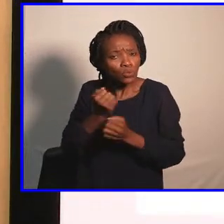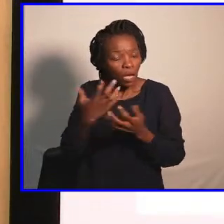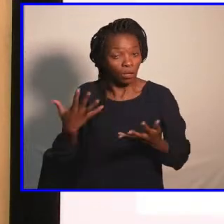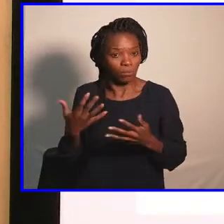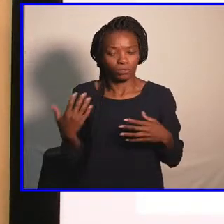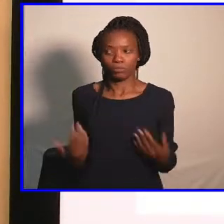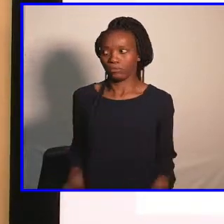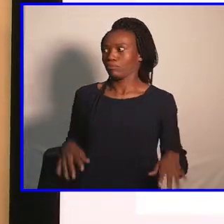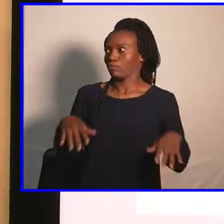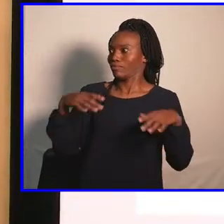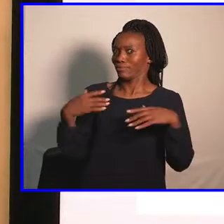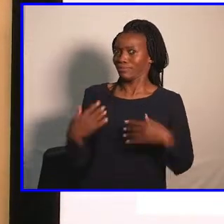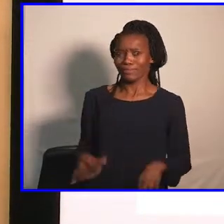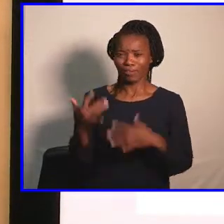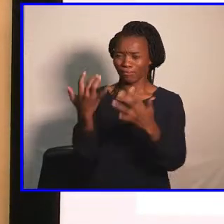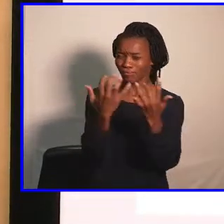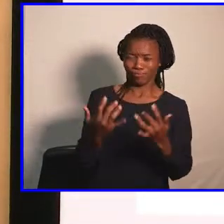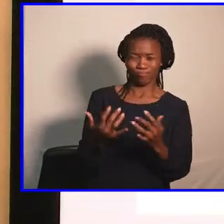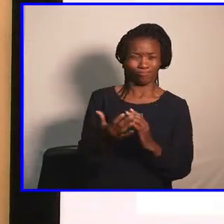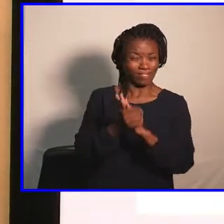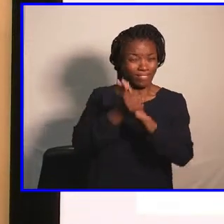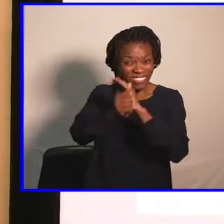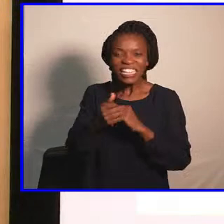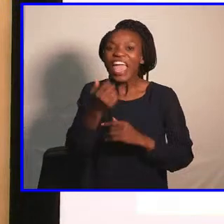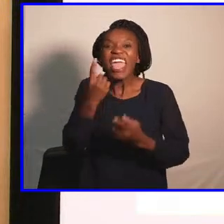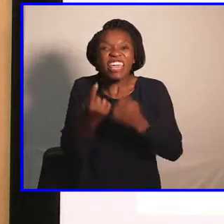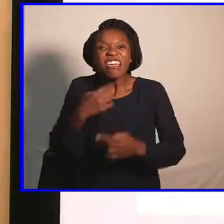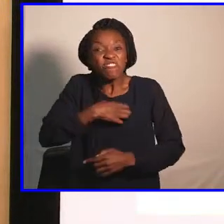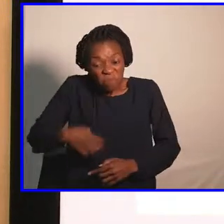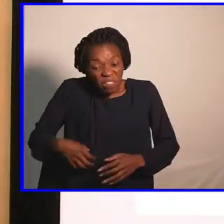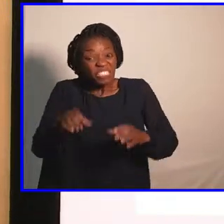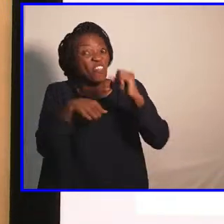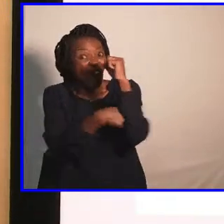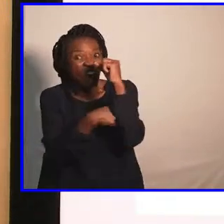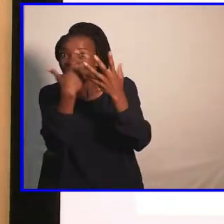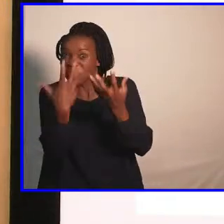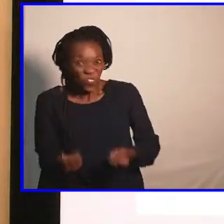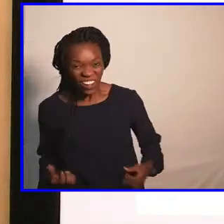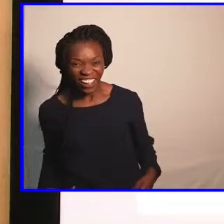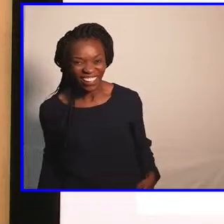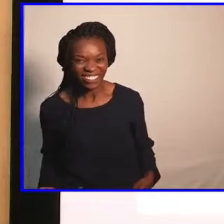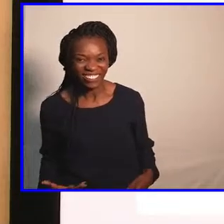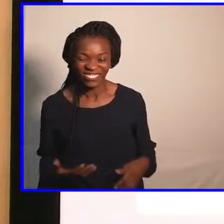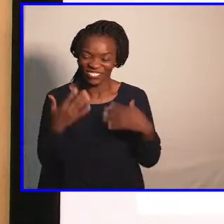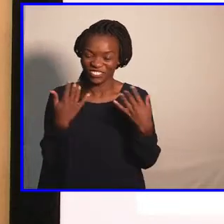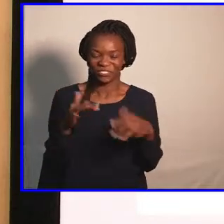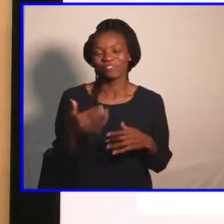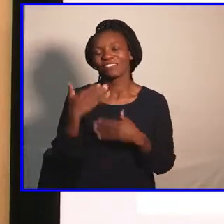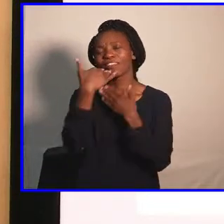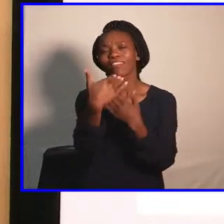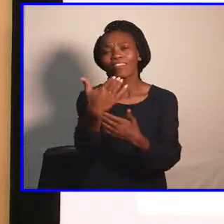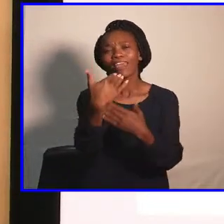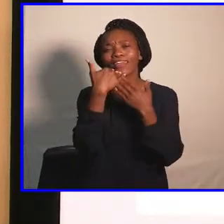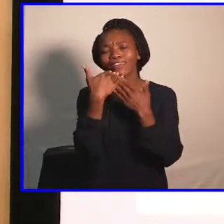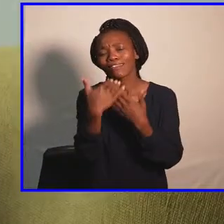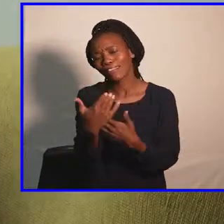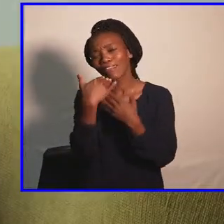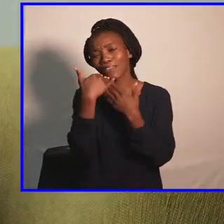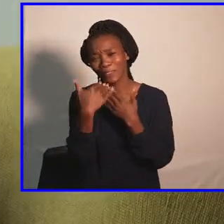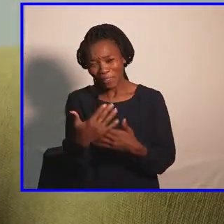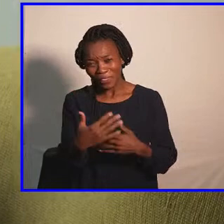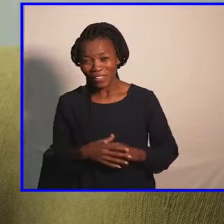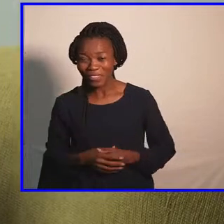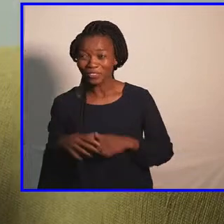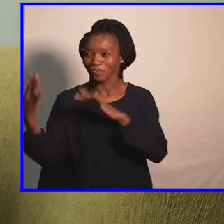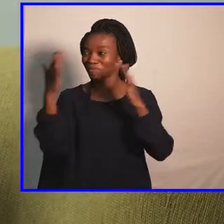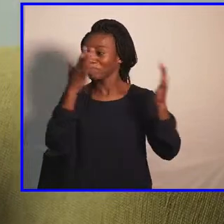most impressive. Even at the presidency, we don't have that. So that's impressive. So we thank you for reaching that level.